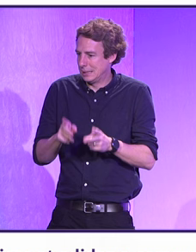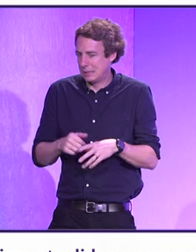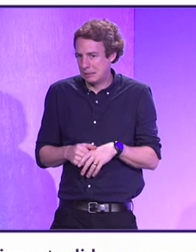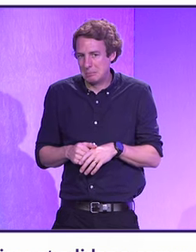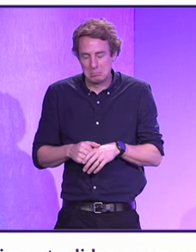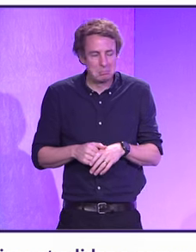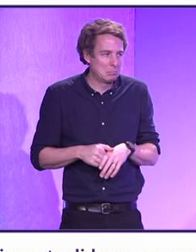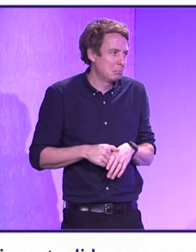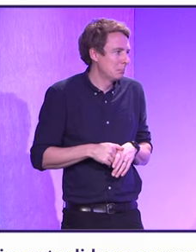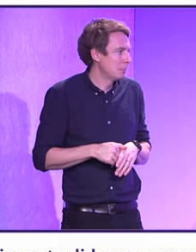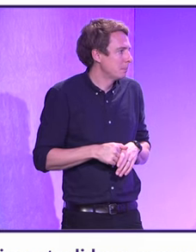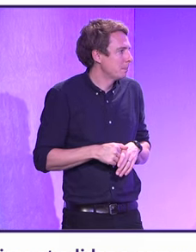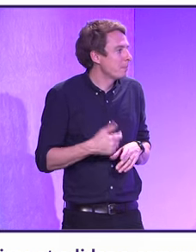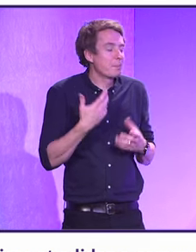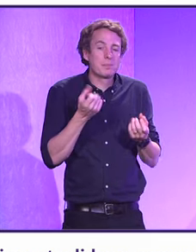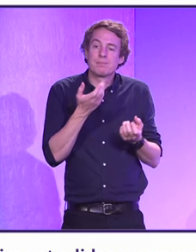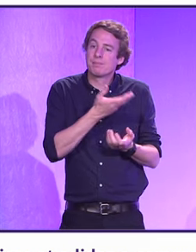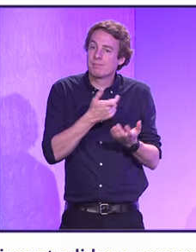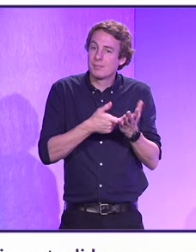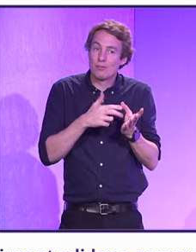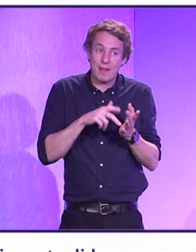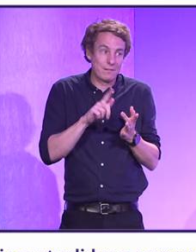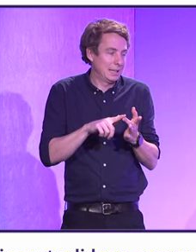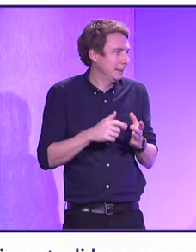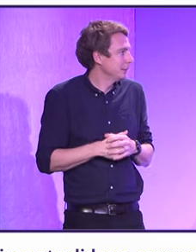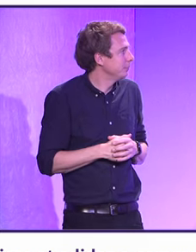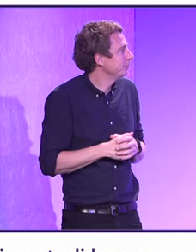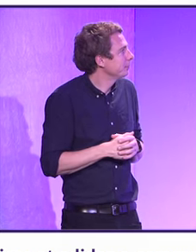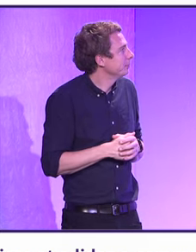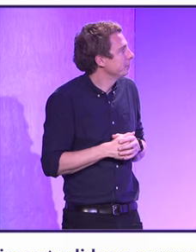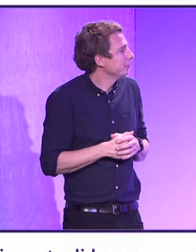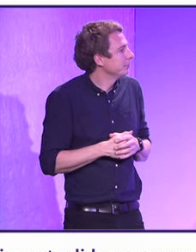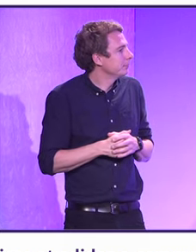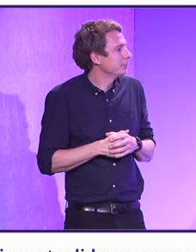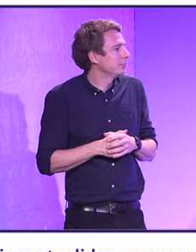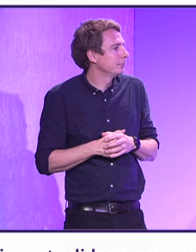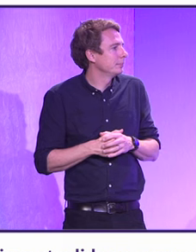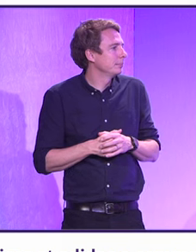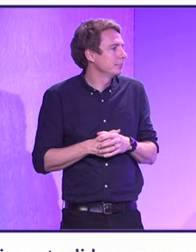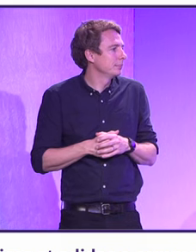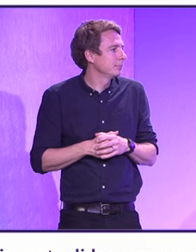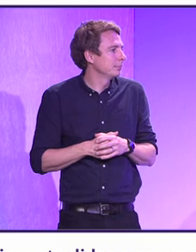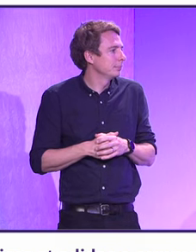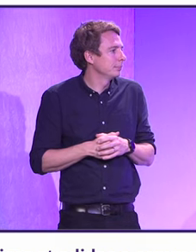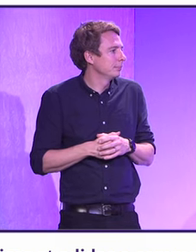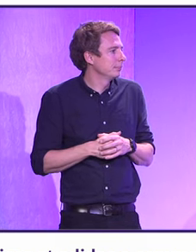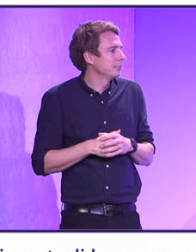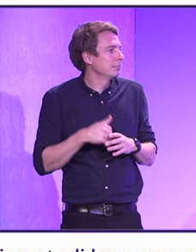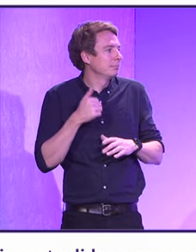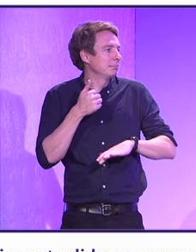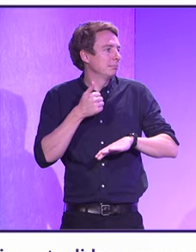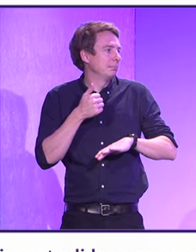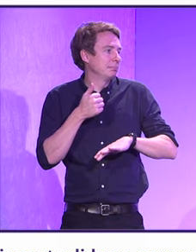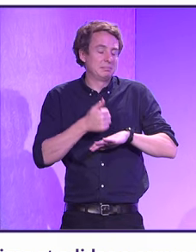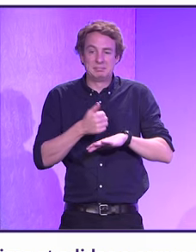ecosystem, based in Germany. And with me, I have Ravi. Hello, everyone. Ravi is SRE leading checkout and